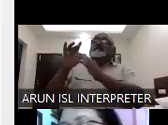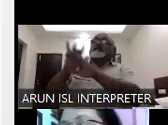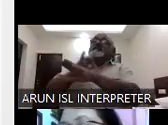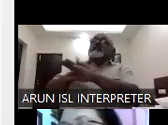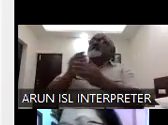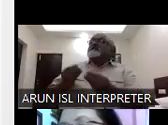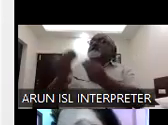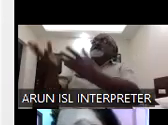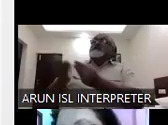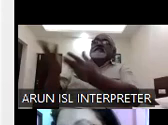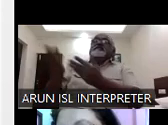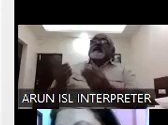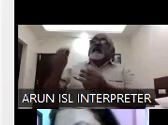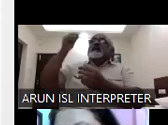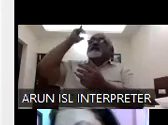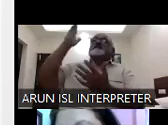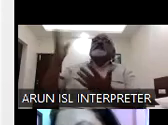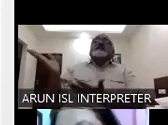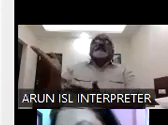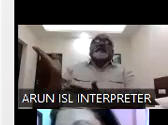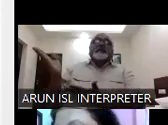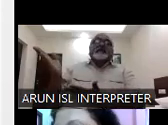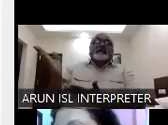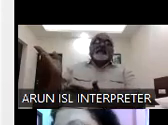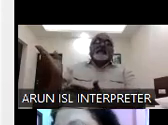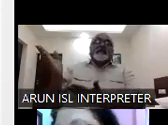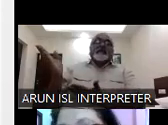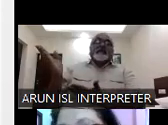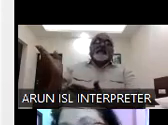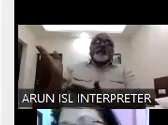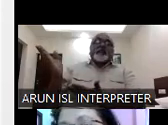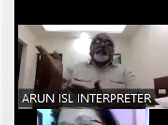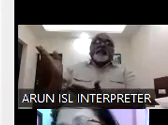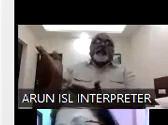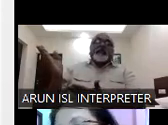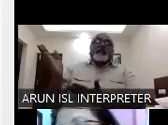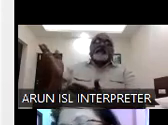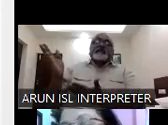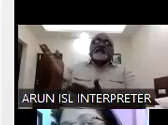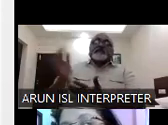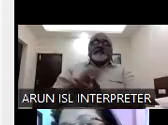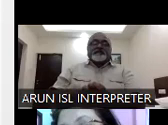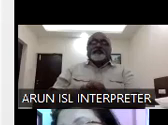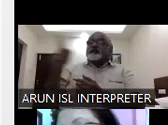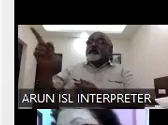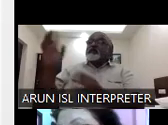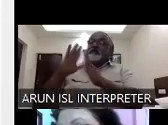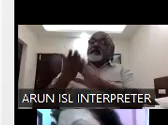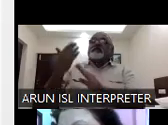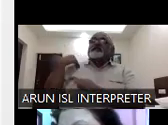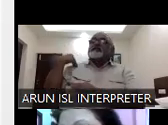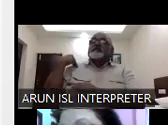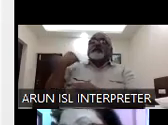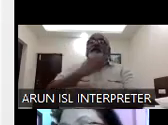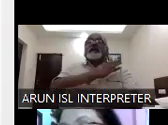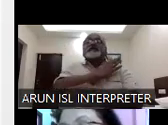powerful become mellow down, and they take responsibility and take care. At the same time, you work with the